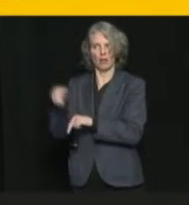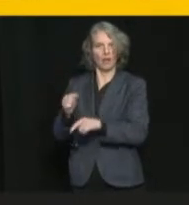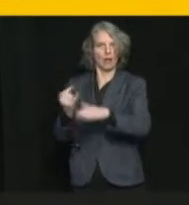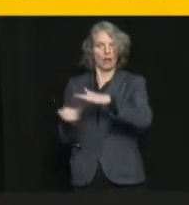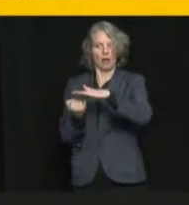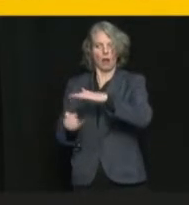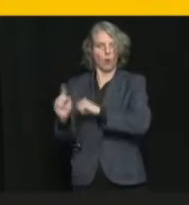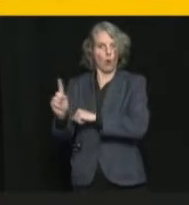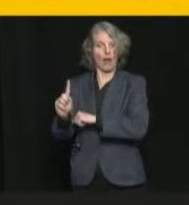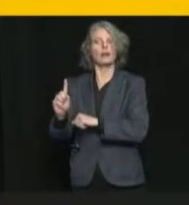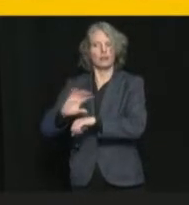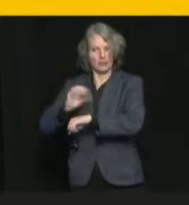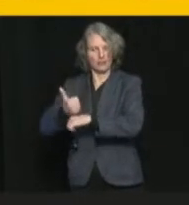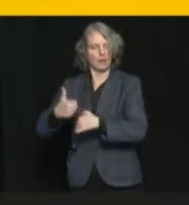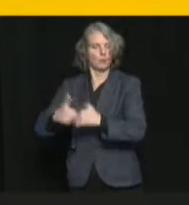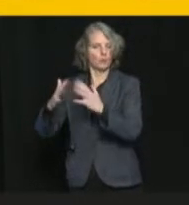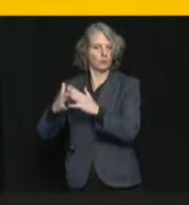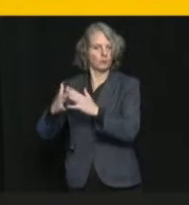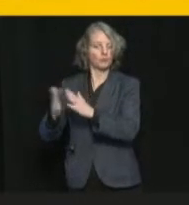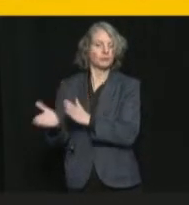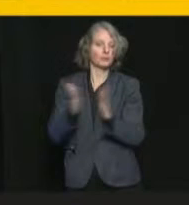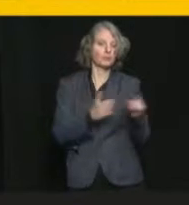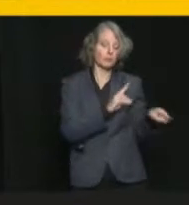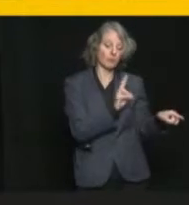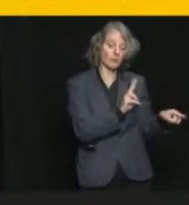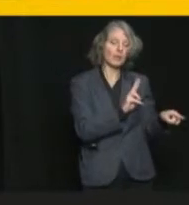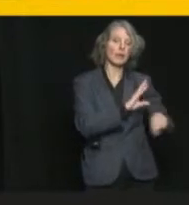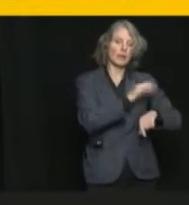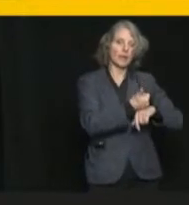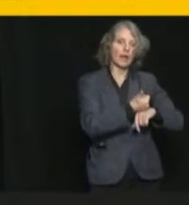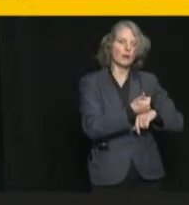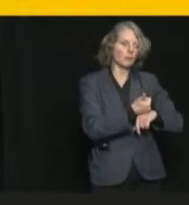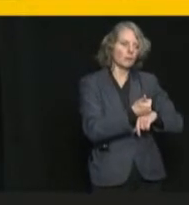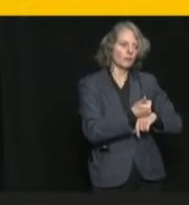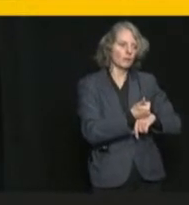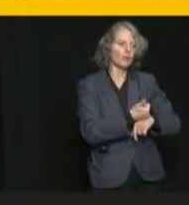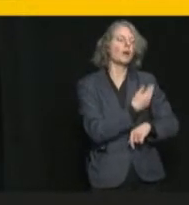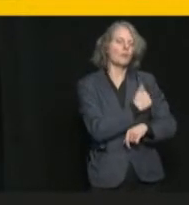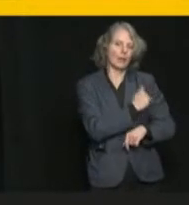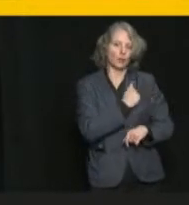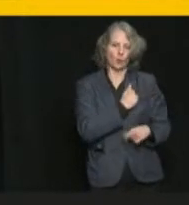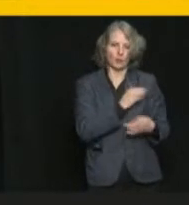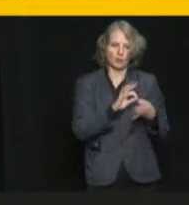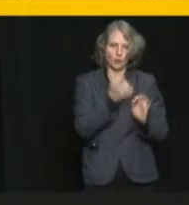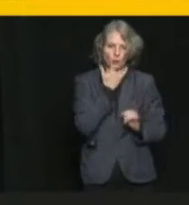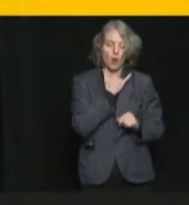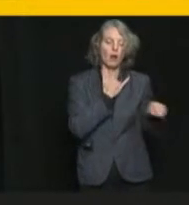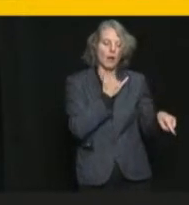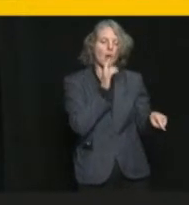Canadian Red Cross can provide general support as well as support to personal care homes